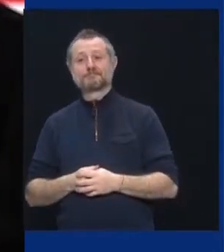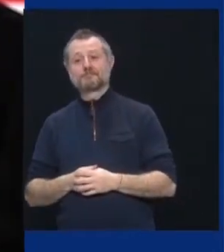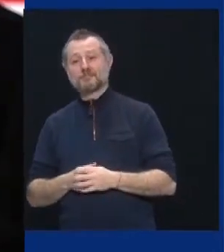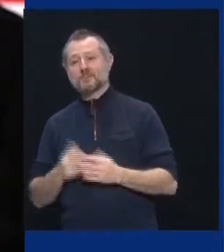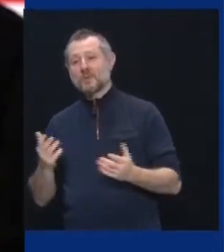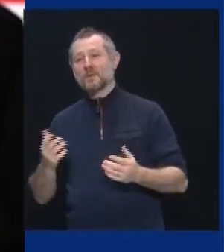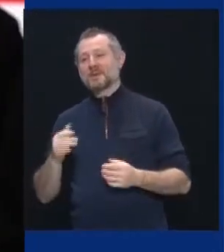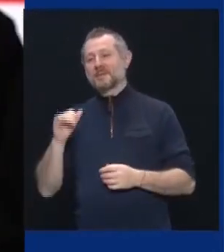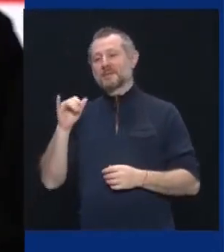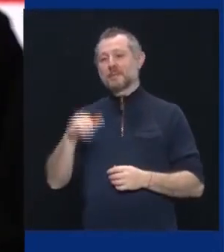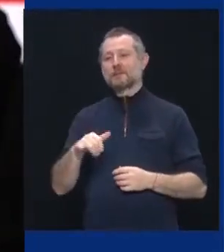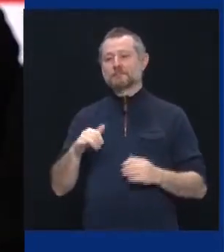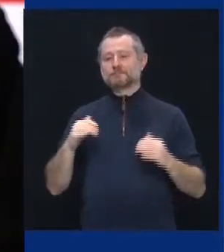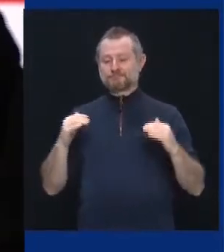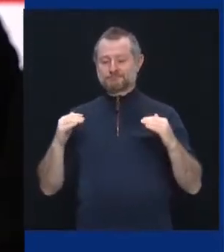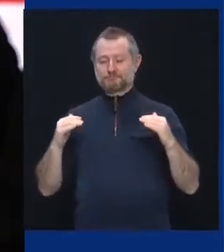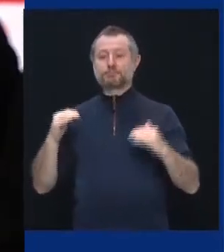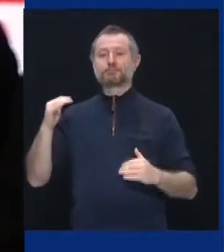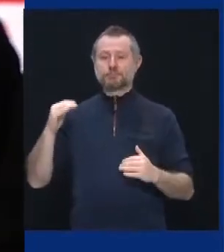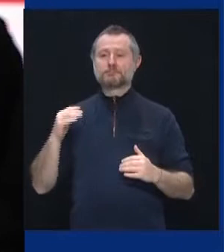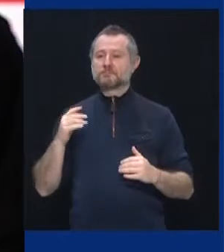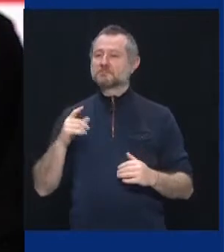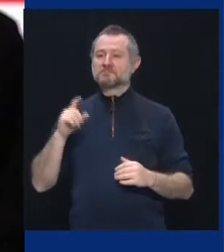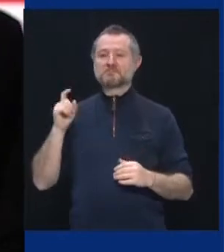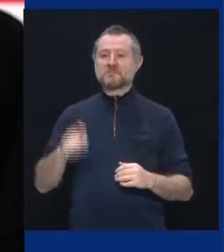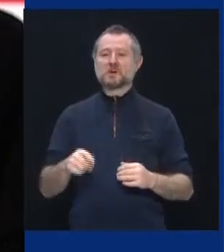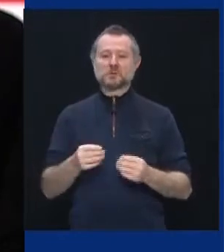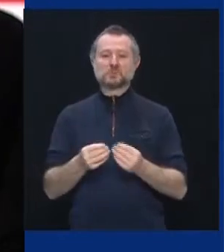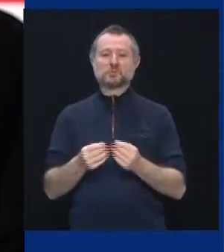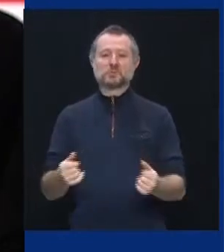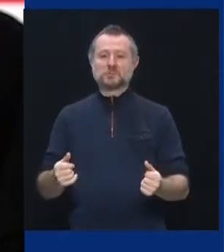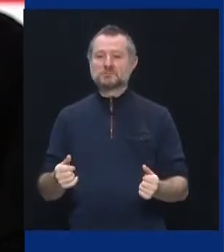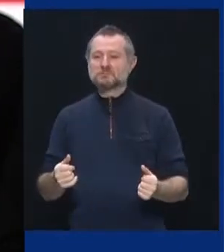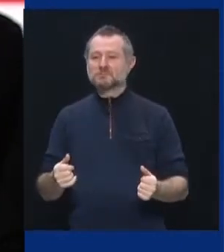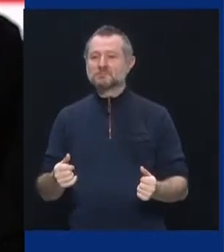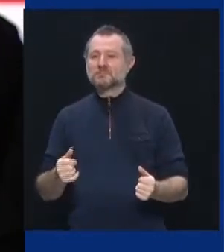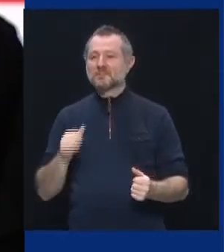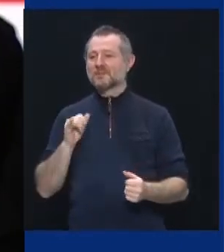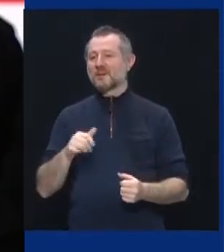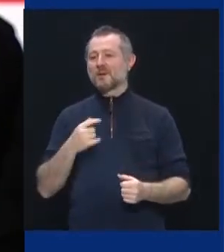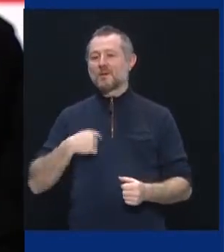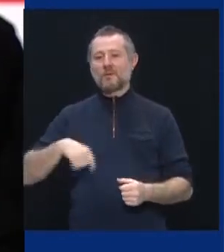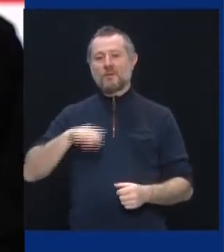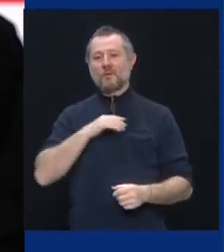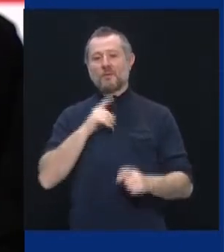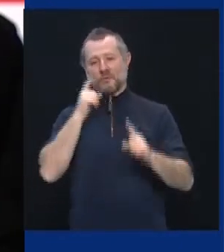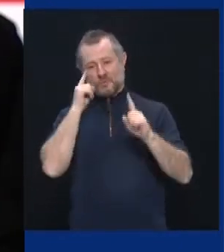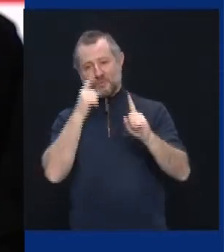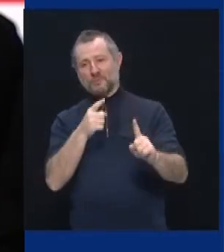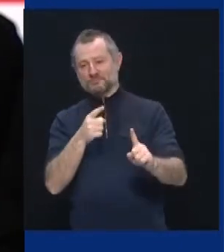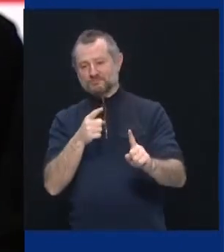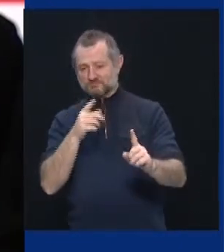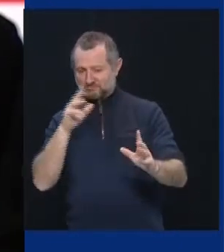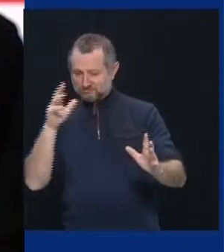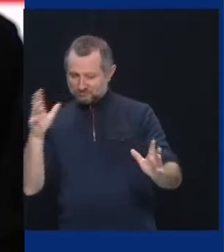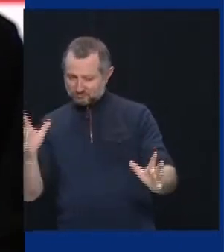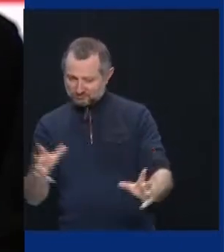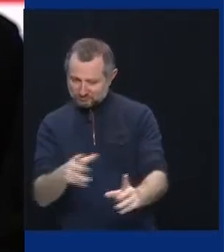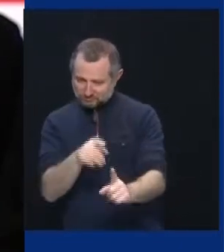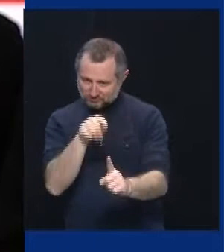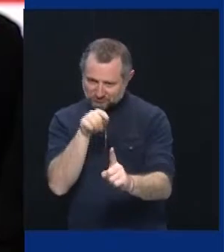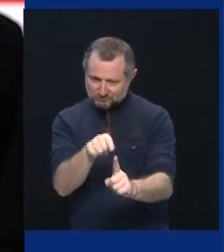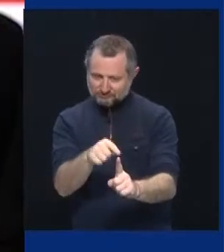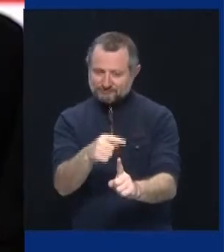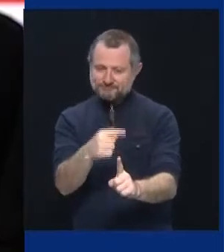That inequity has to be solved. And that's what we're attacking. That's what we're attacking here today